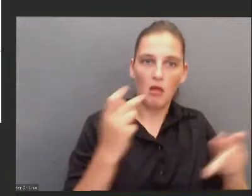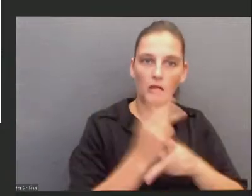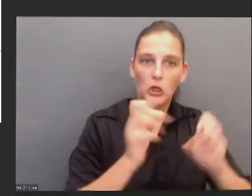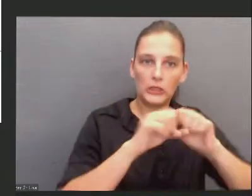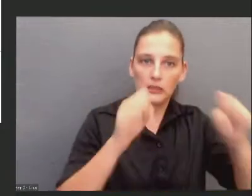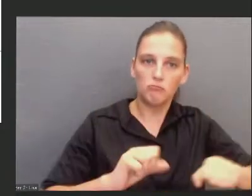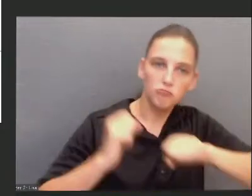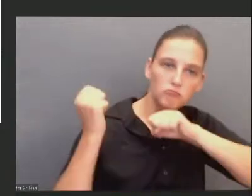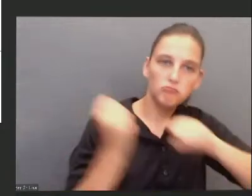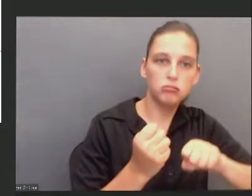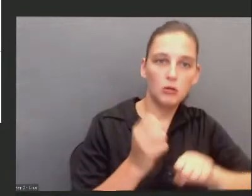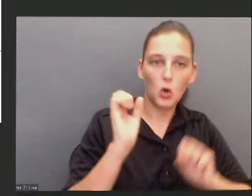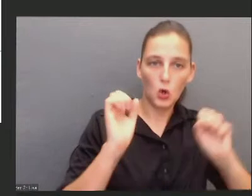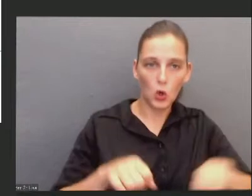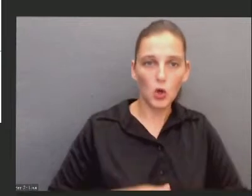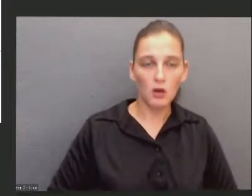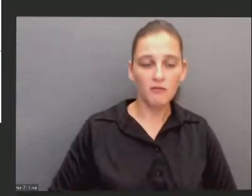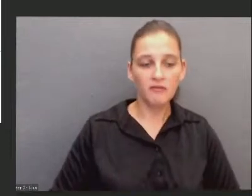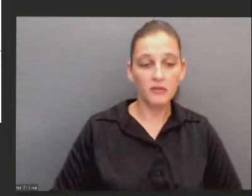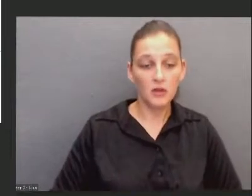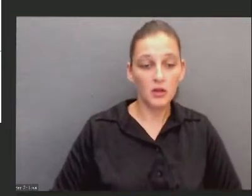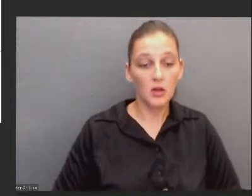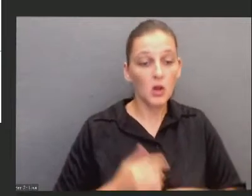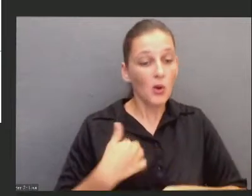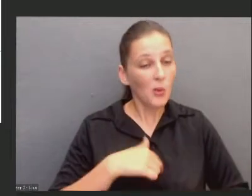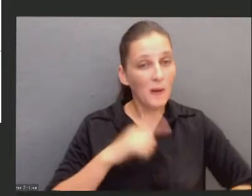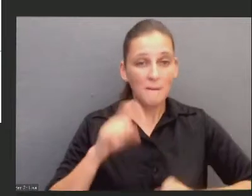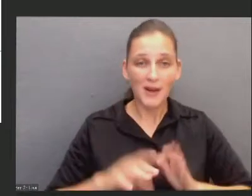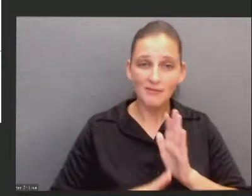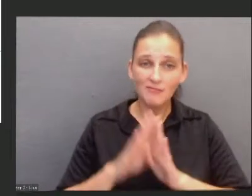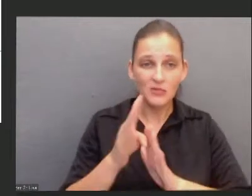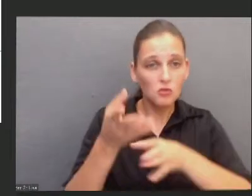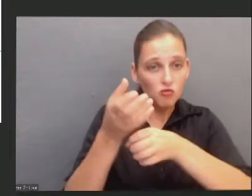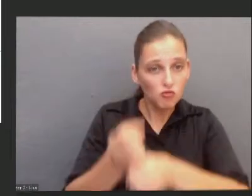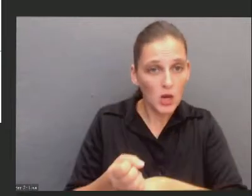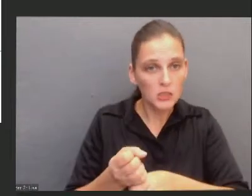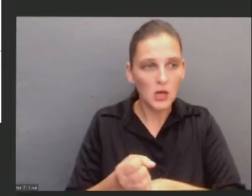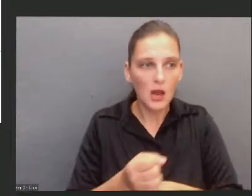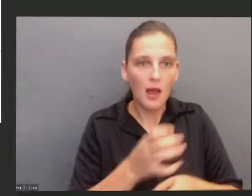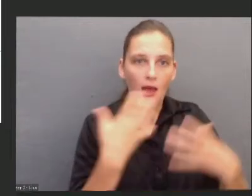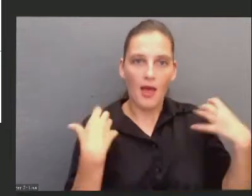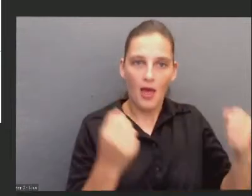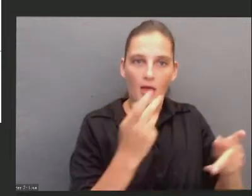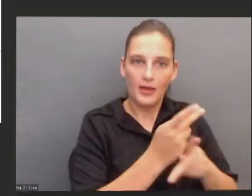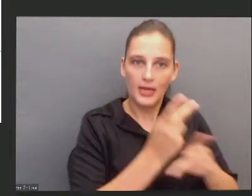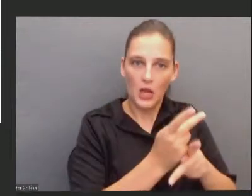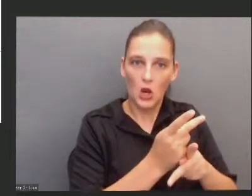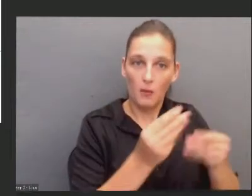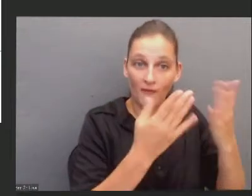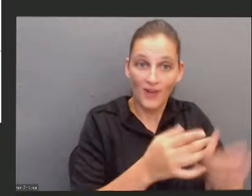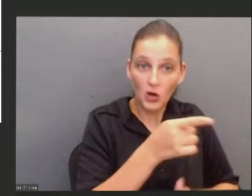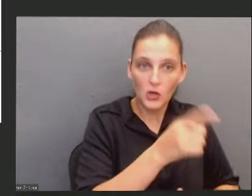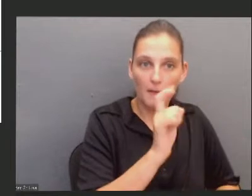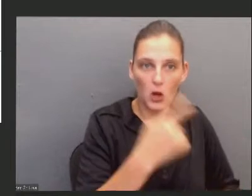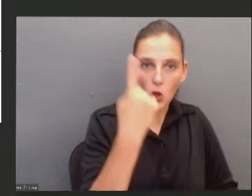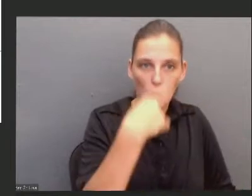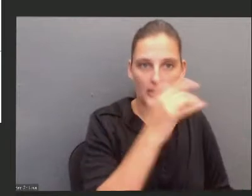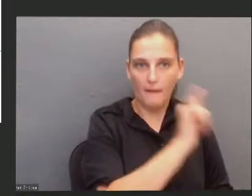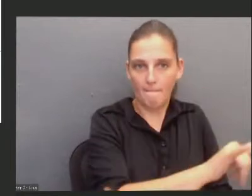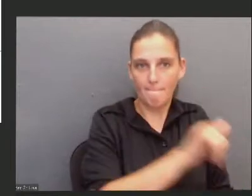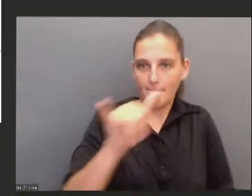entire patient population, we must develop healthcare providers who reflect the diversity of this country.